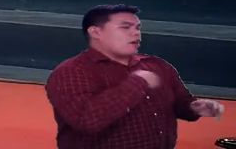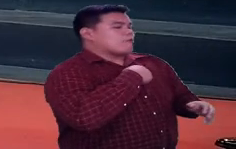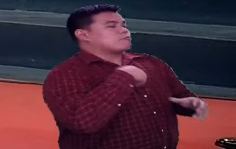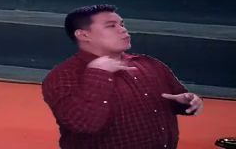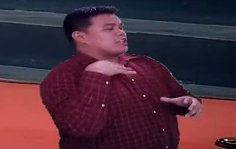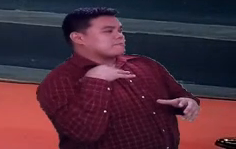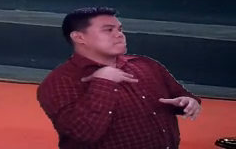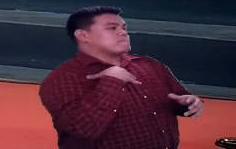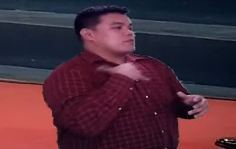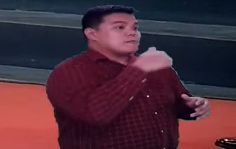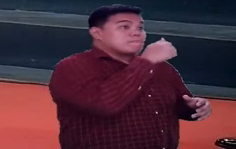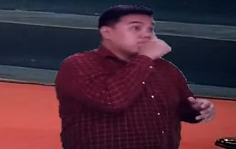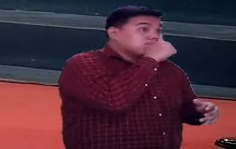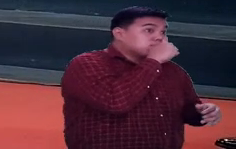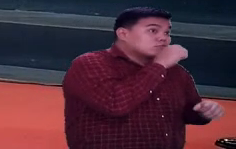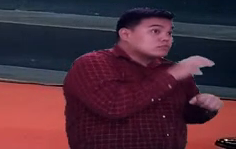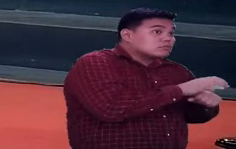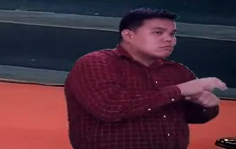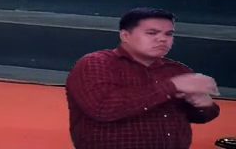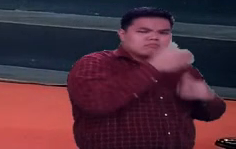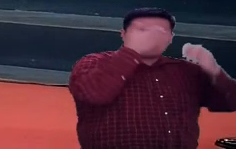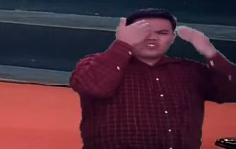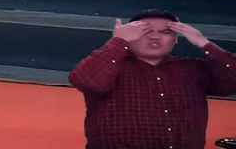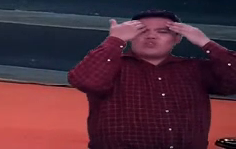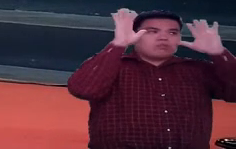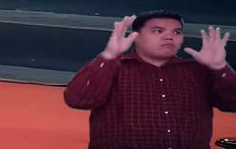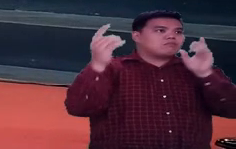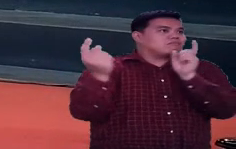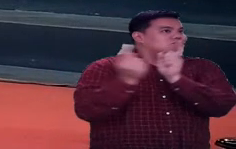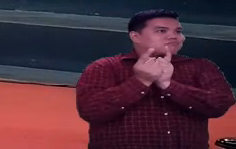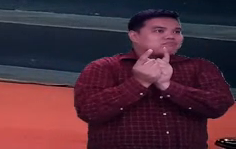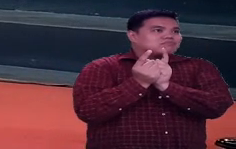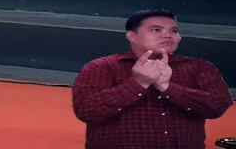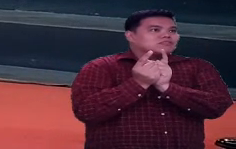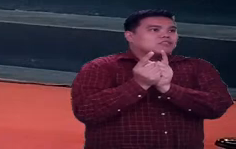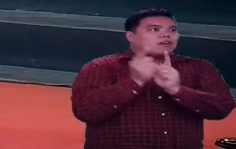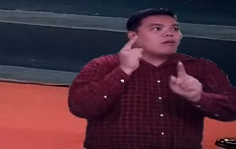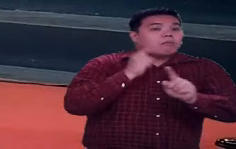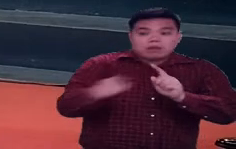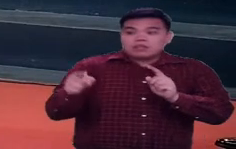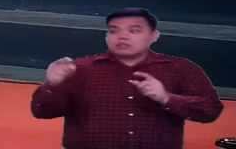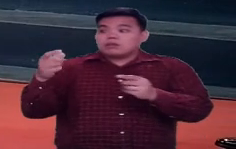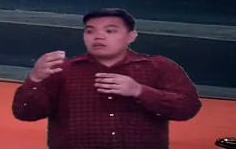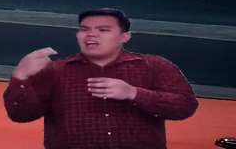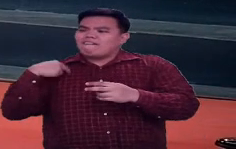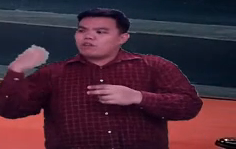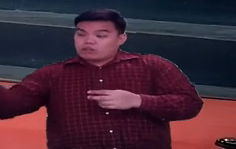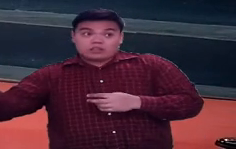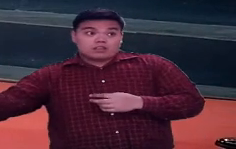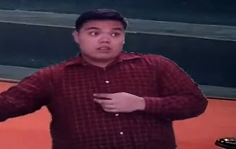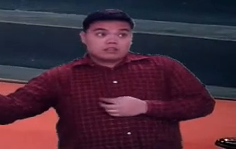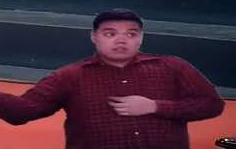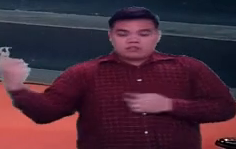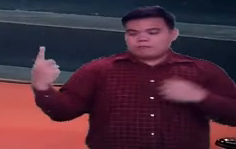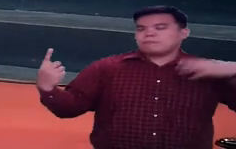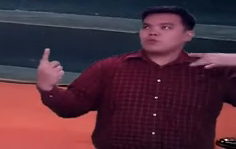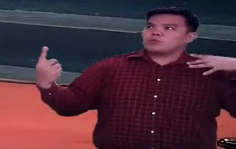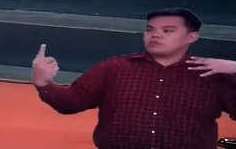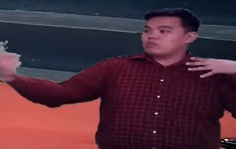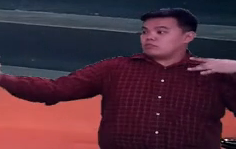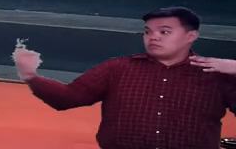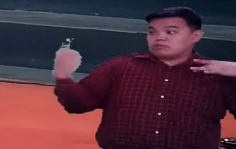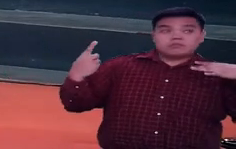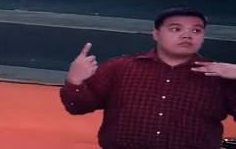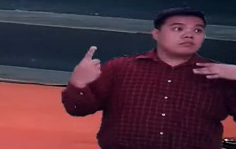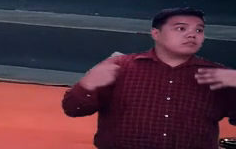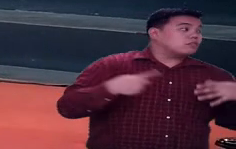secret church. I didn't know who I was going to meet, but somebody was supposed to come and meet me. So a man came up and said,